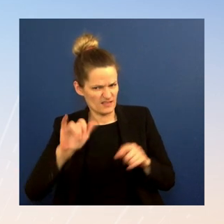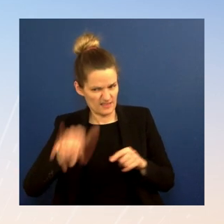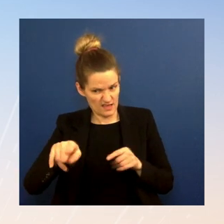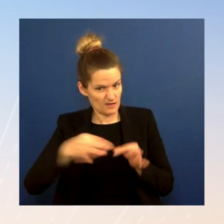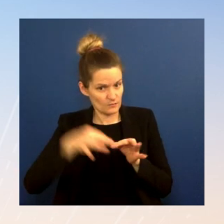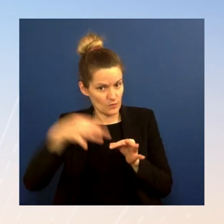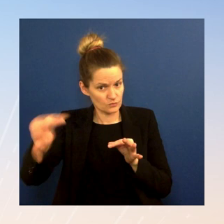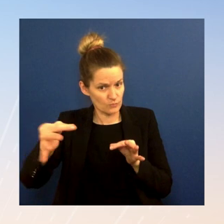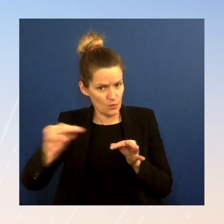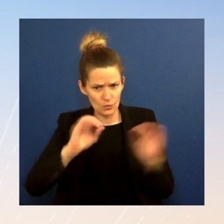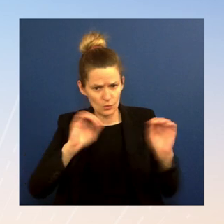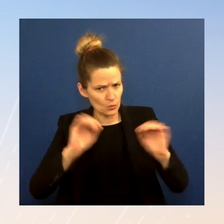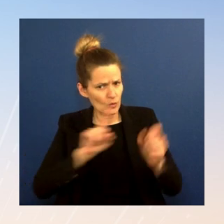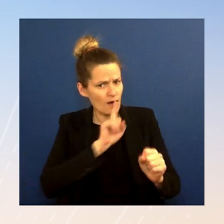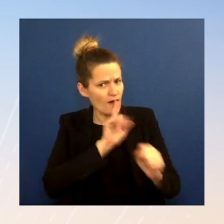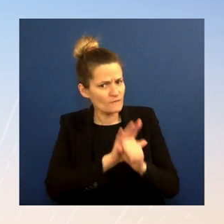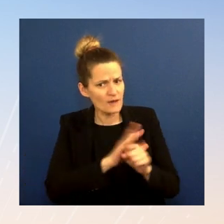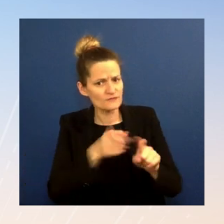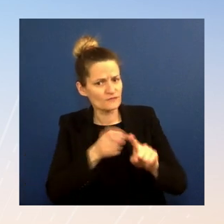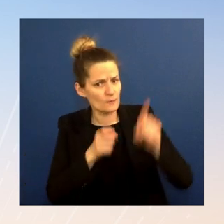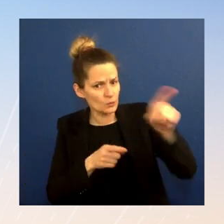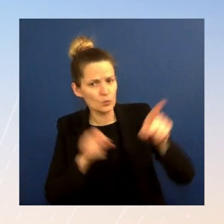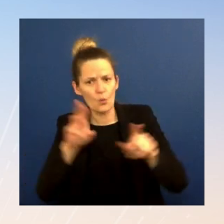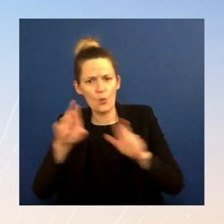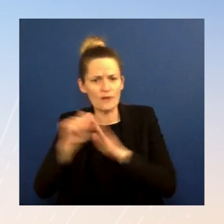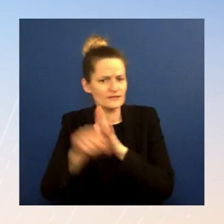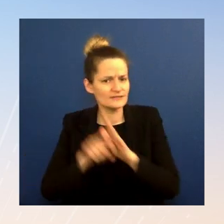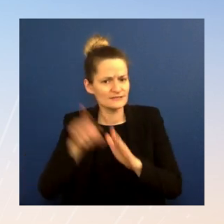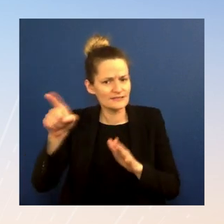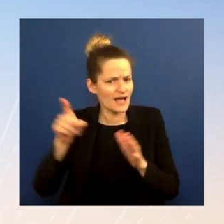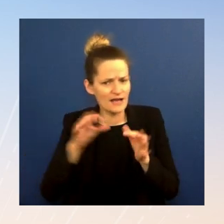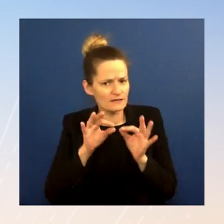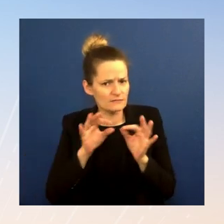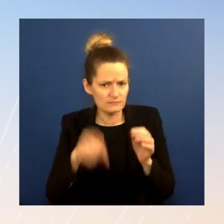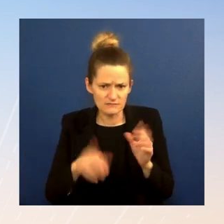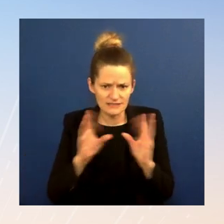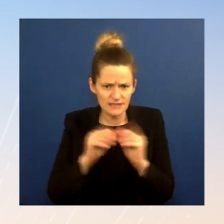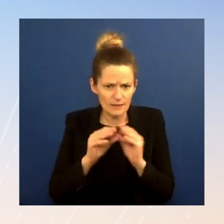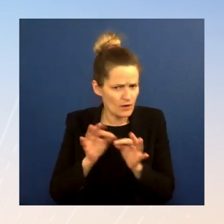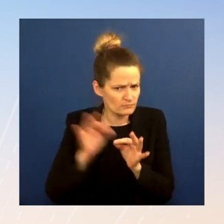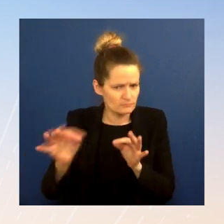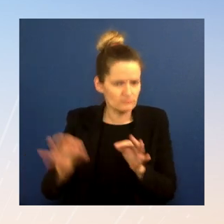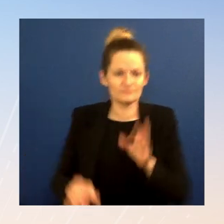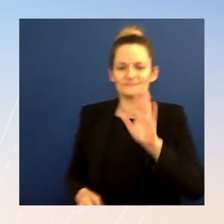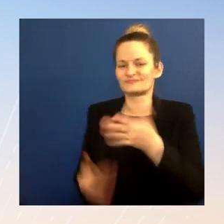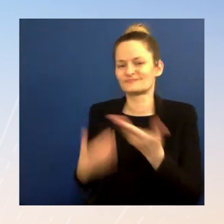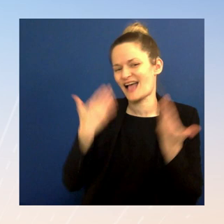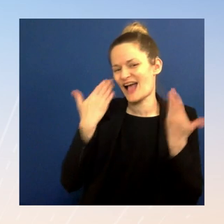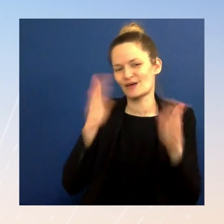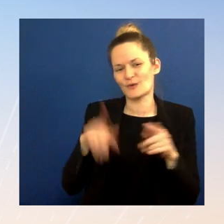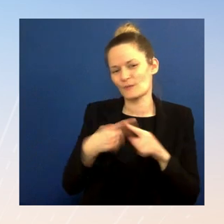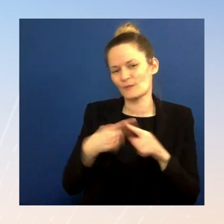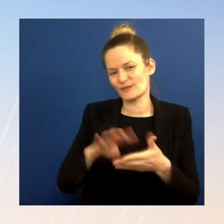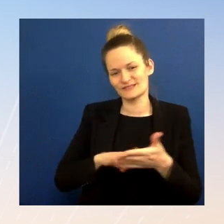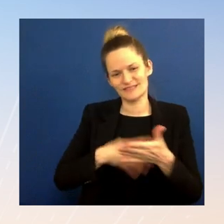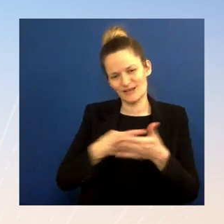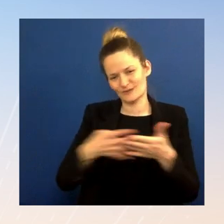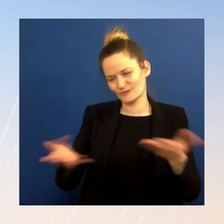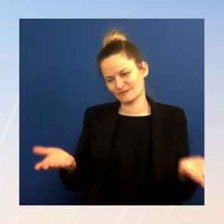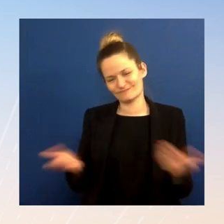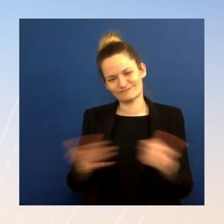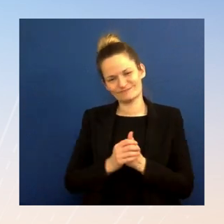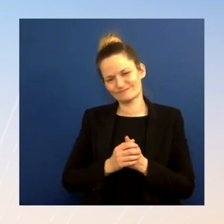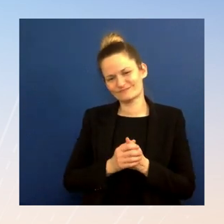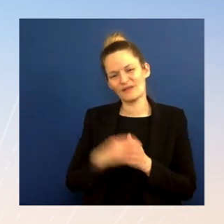you clarify on that? I don't have any updates on the schedule. I know we were working through the schedules of a number of leaders, so that's always a challenge and a factor, but I don't